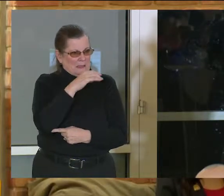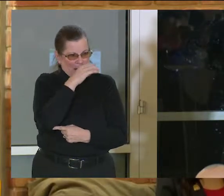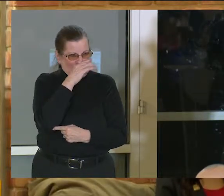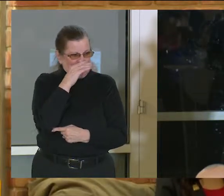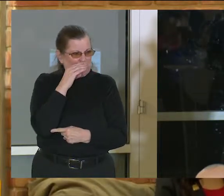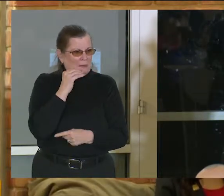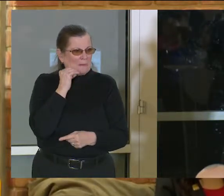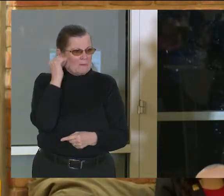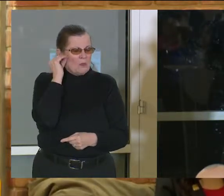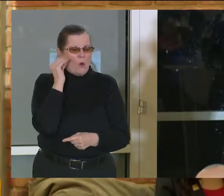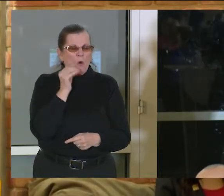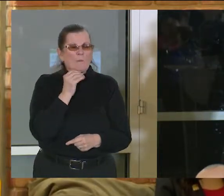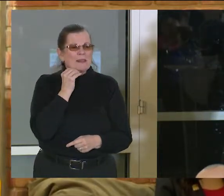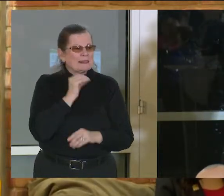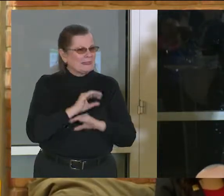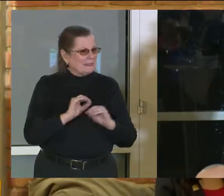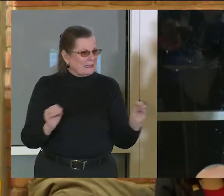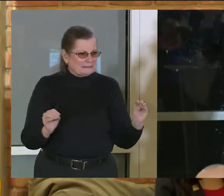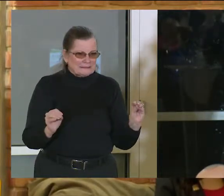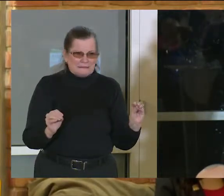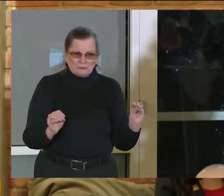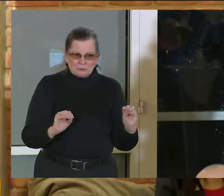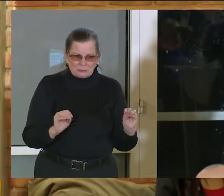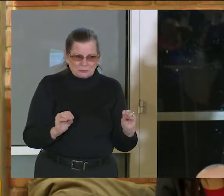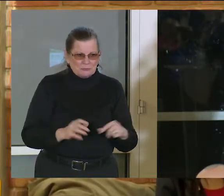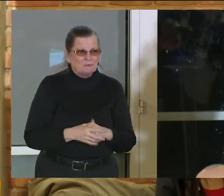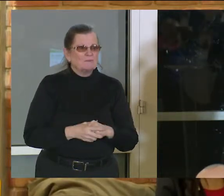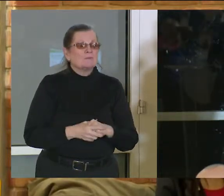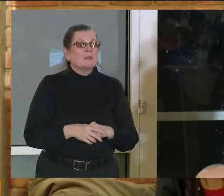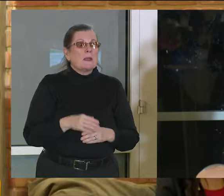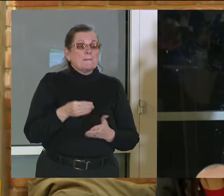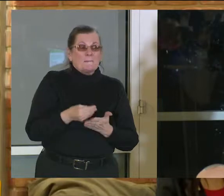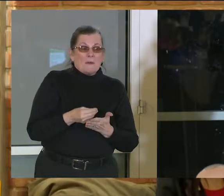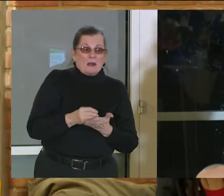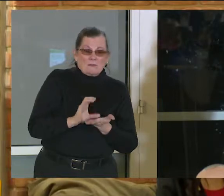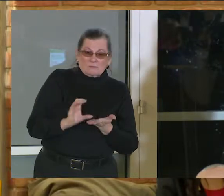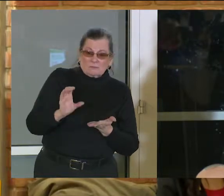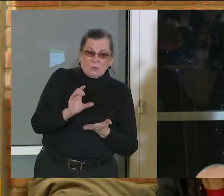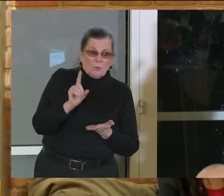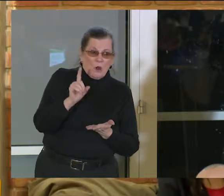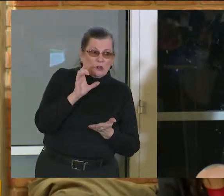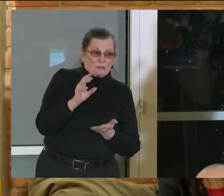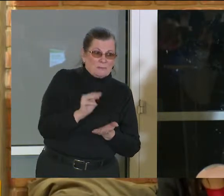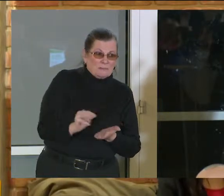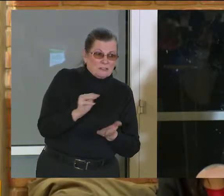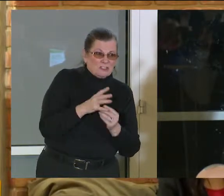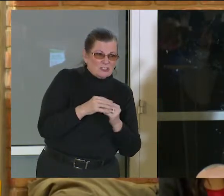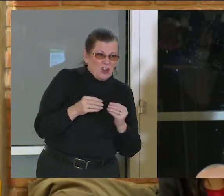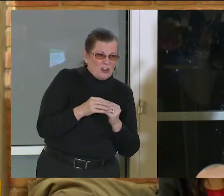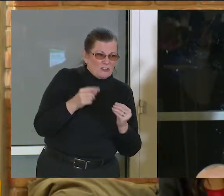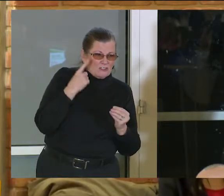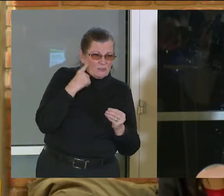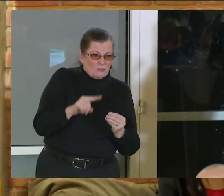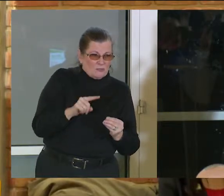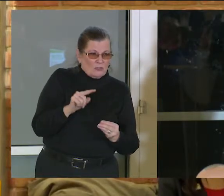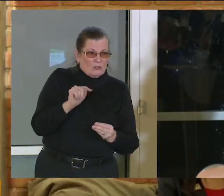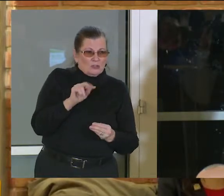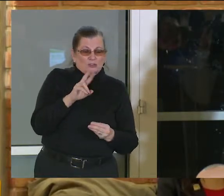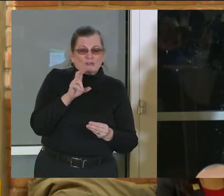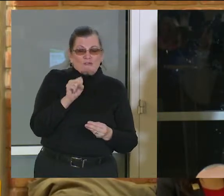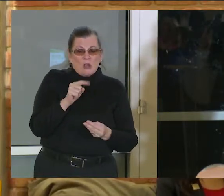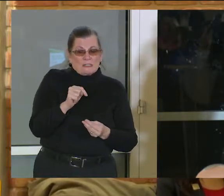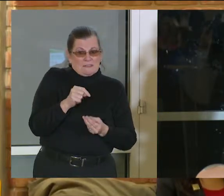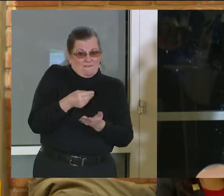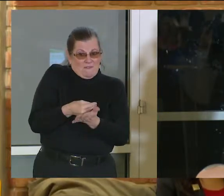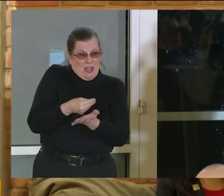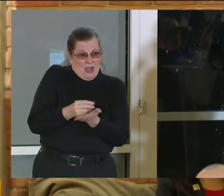money that's in the Housing Production Trust Fund, which is $100 million, which is not quite adequate for the $300 million that's needed so that